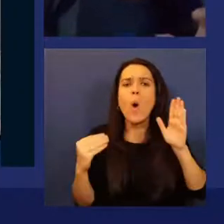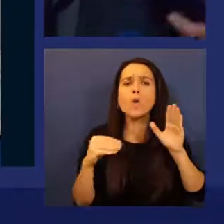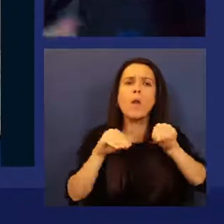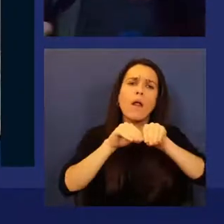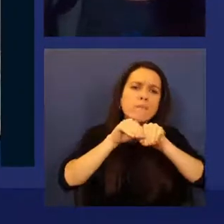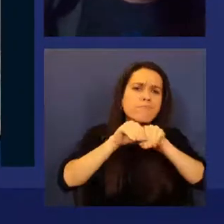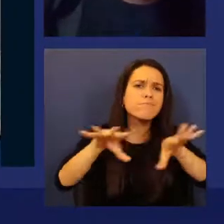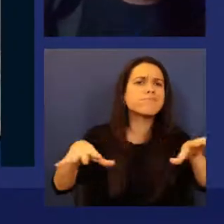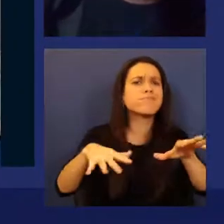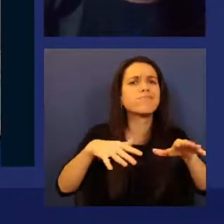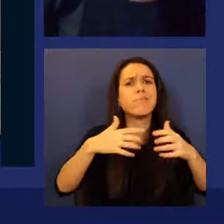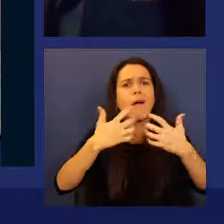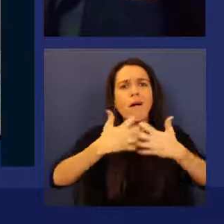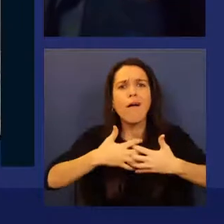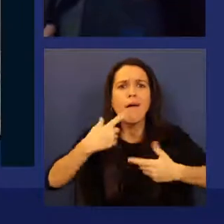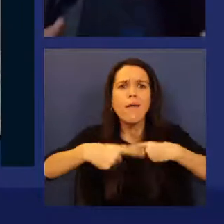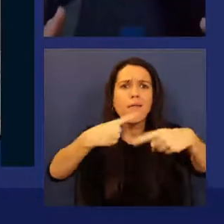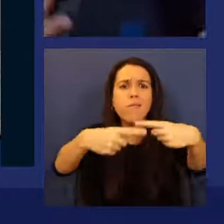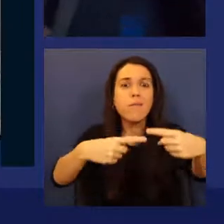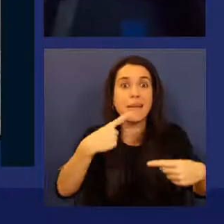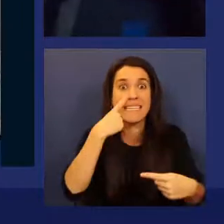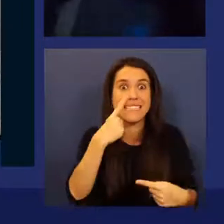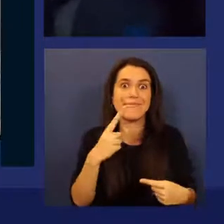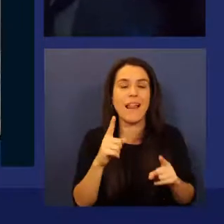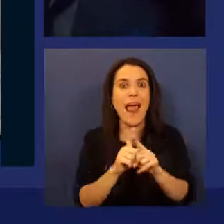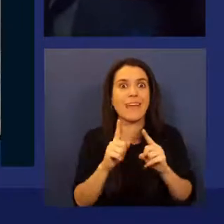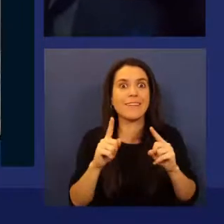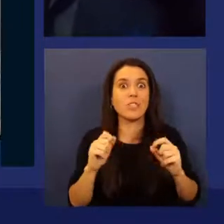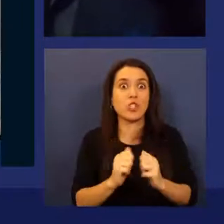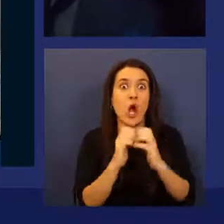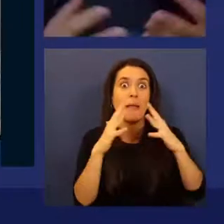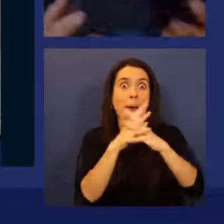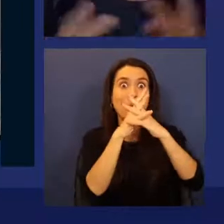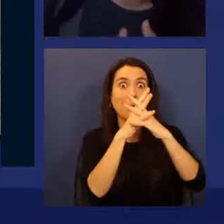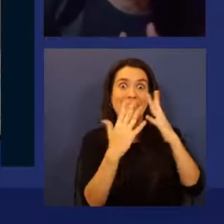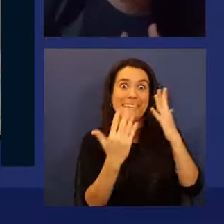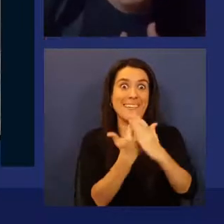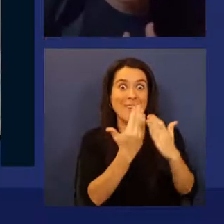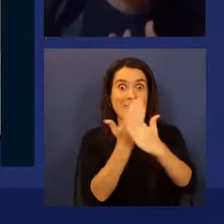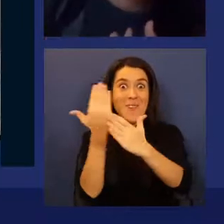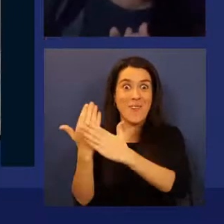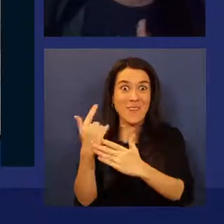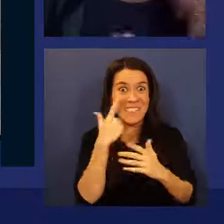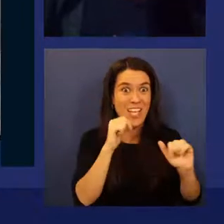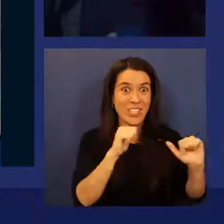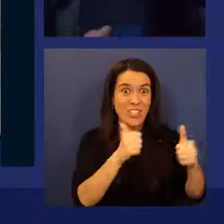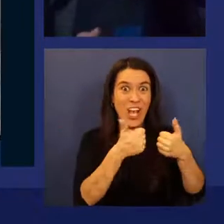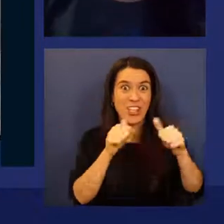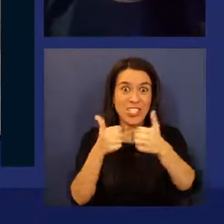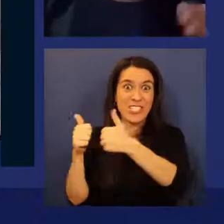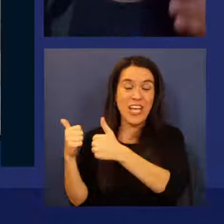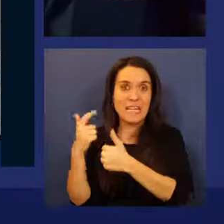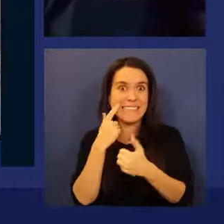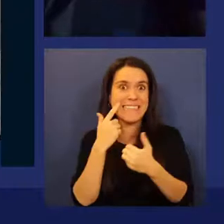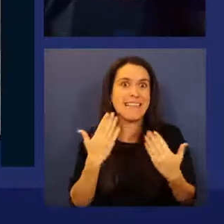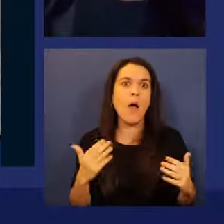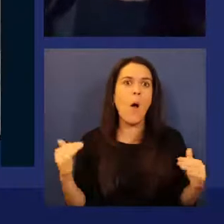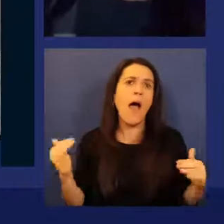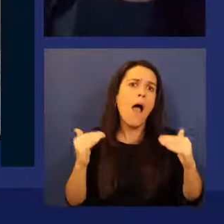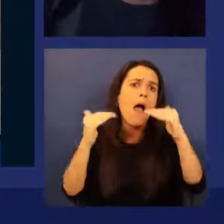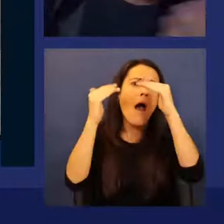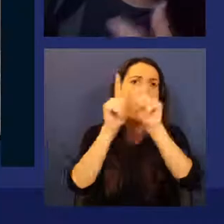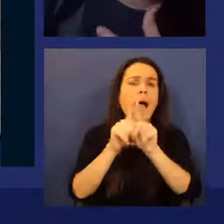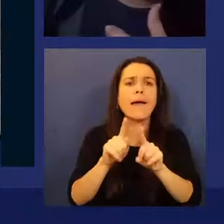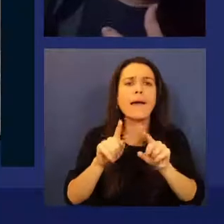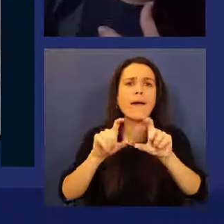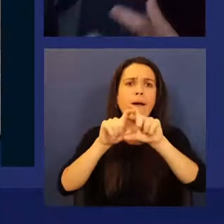production, especially in the startup world, we had challenges. We're now even seeing companies like Amazon and